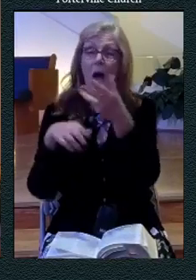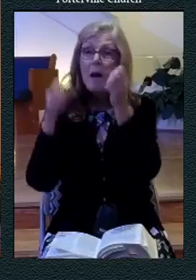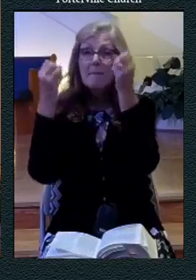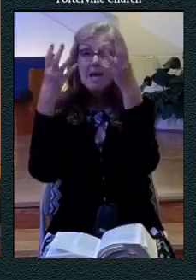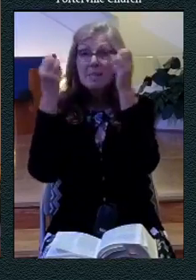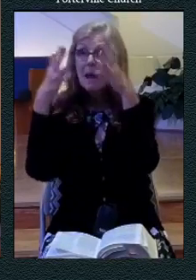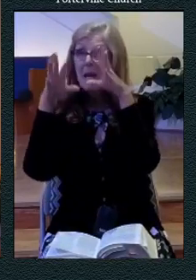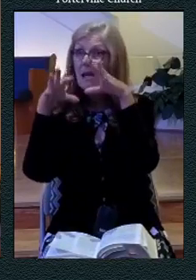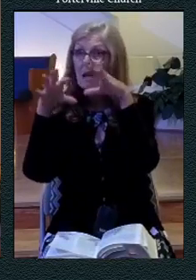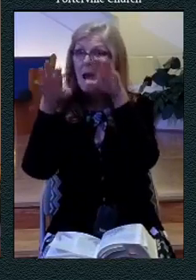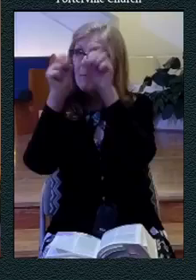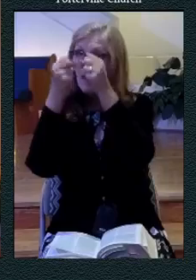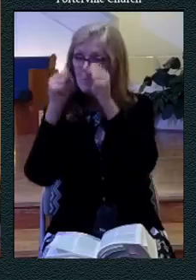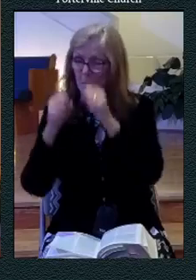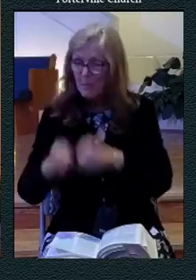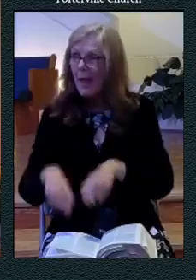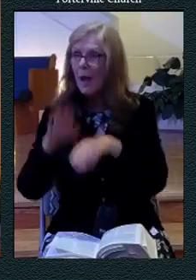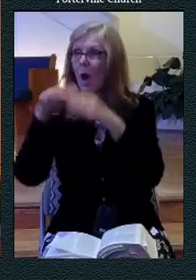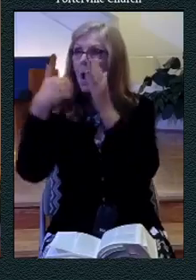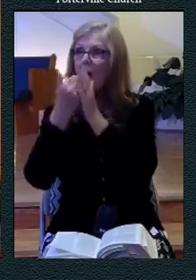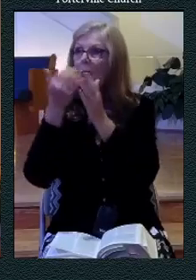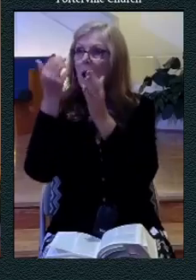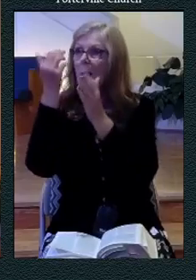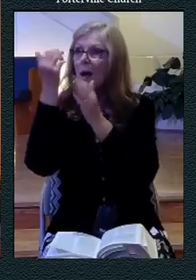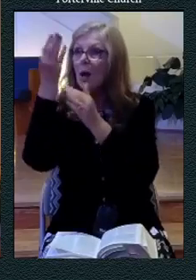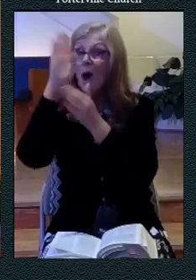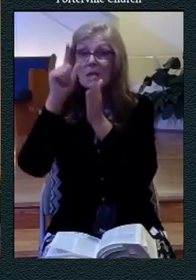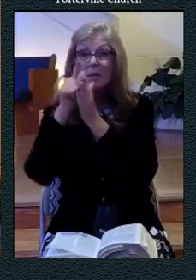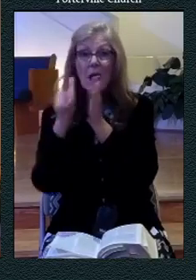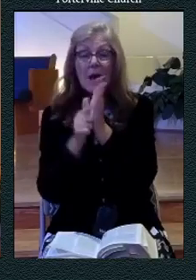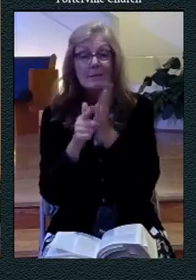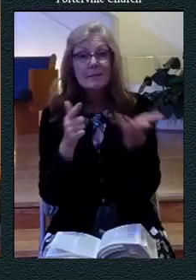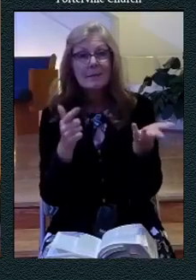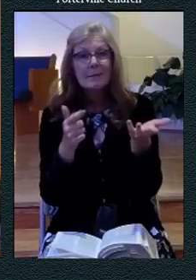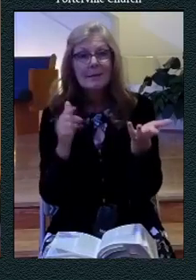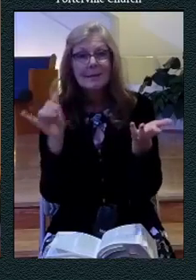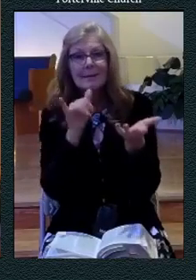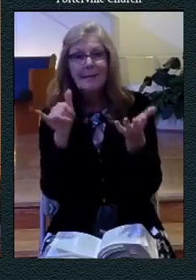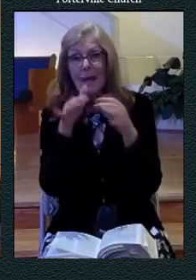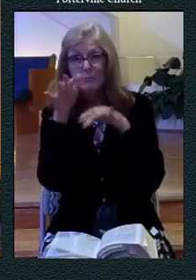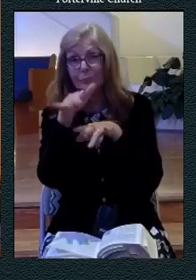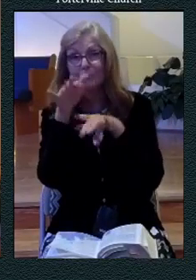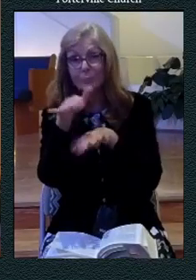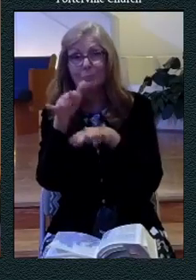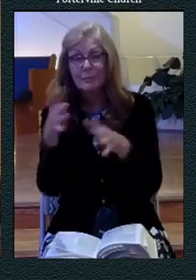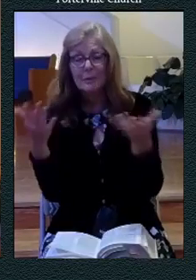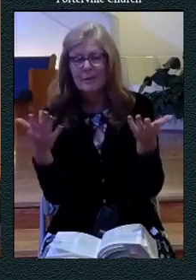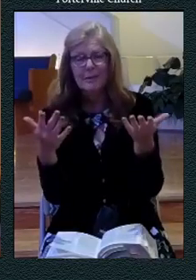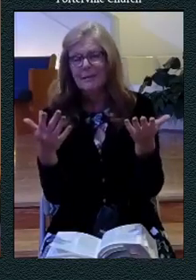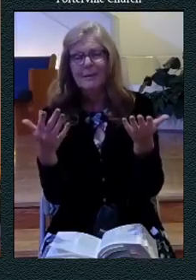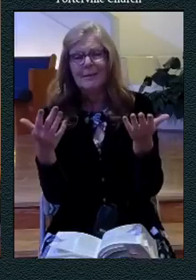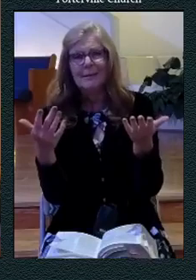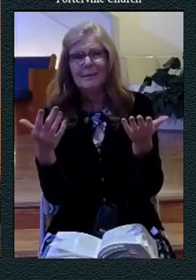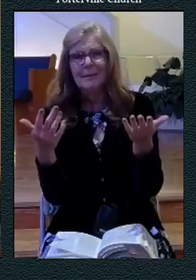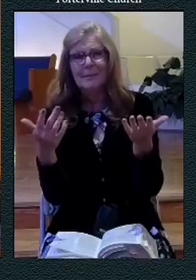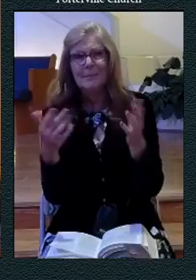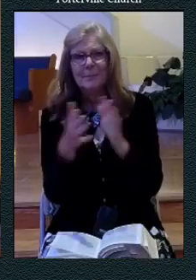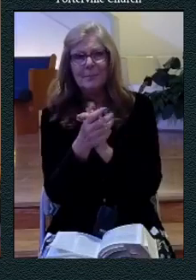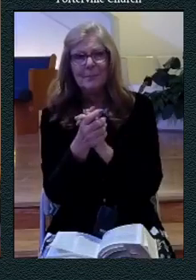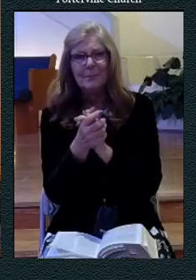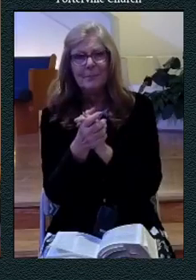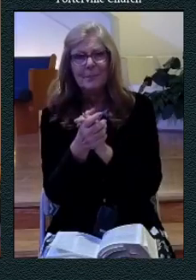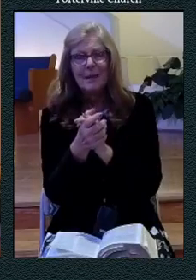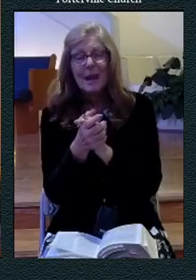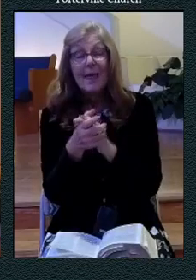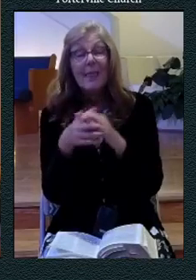this? And it feels almost like hocus pocus. And some, there's a rising voice within the